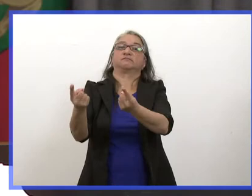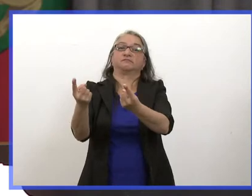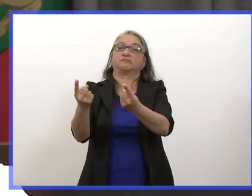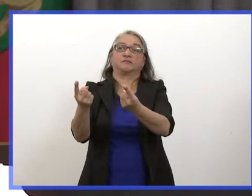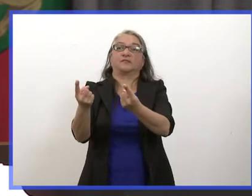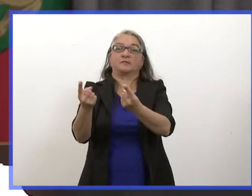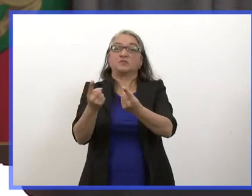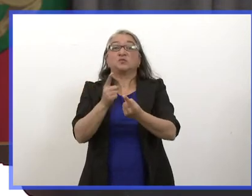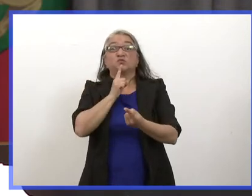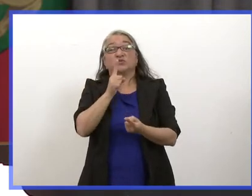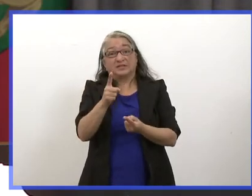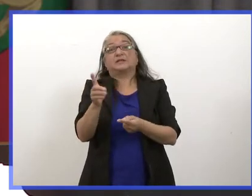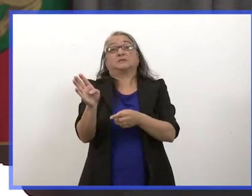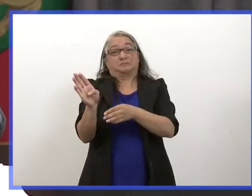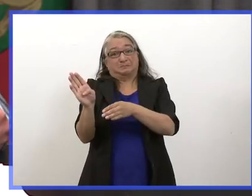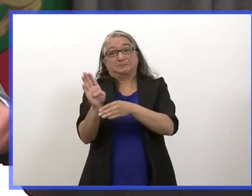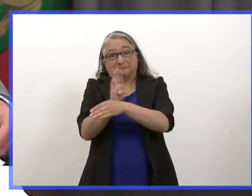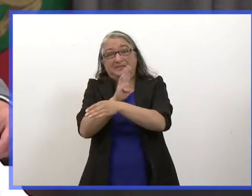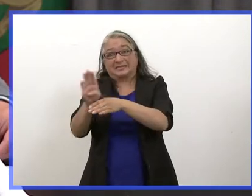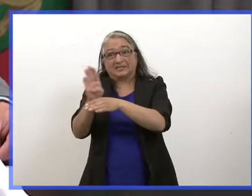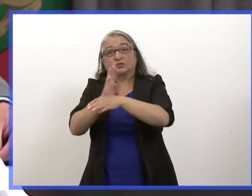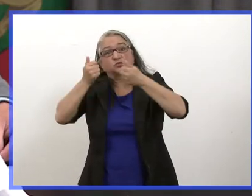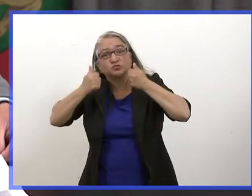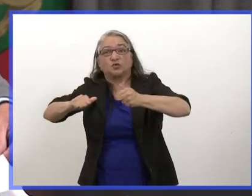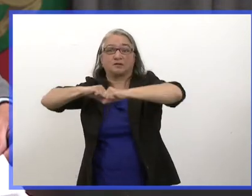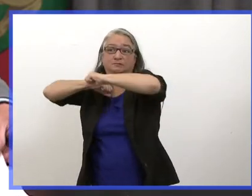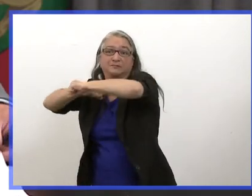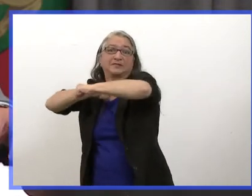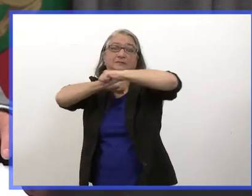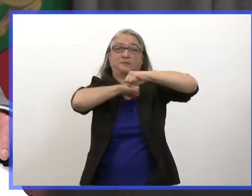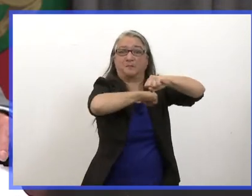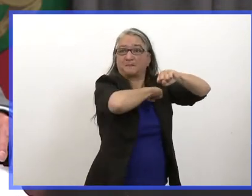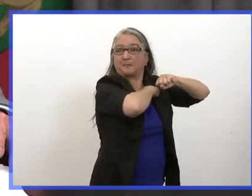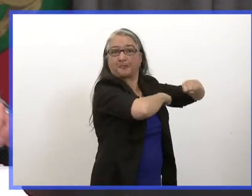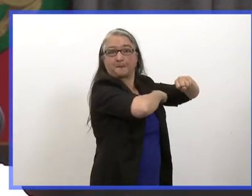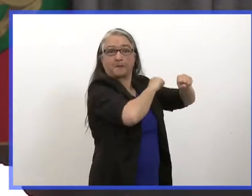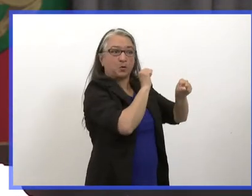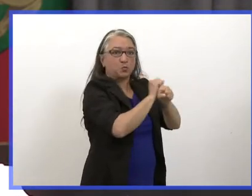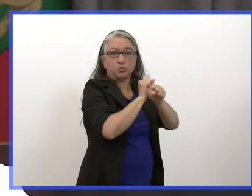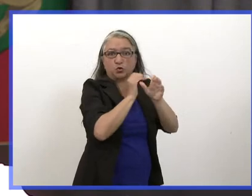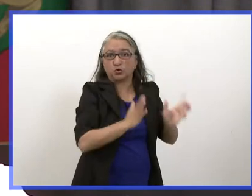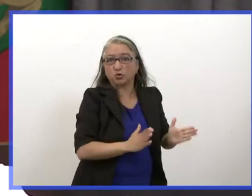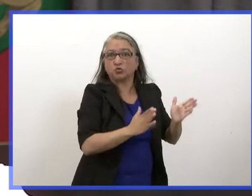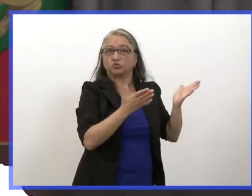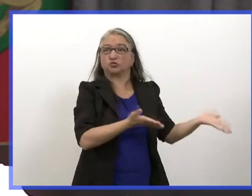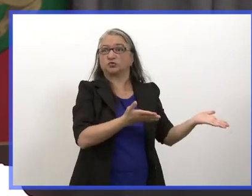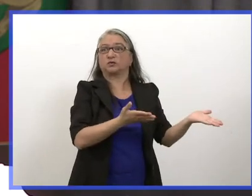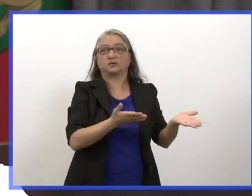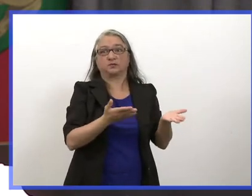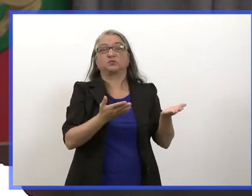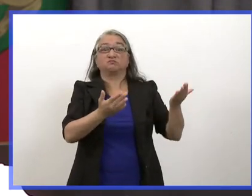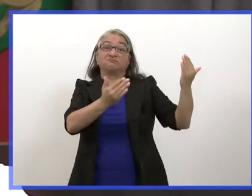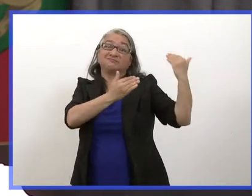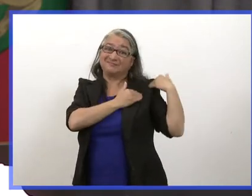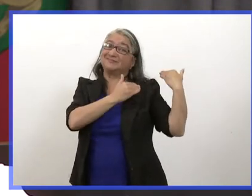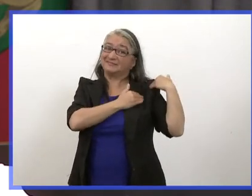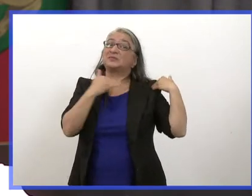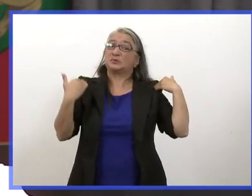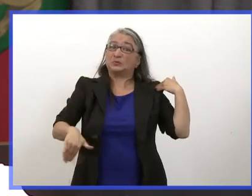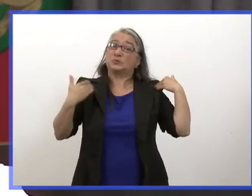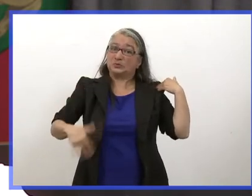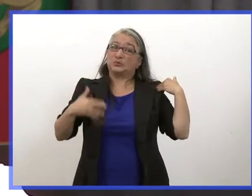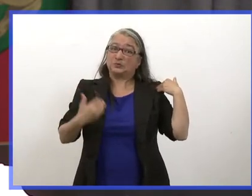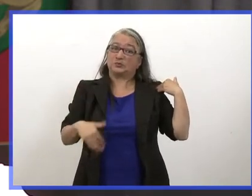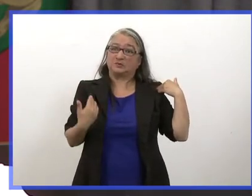that responsibility to ensure employees are following the fundamentals and preventing transmission to ensure now their